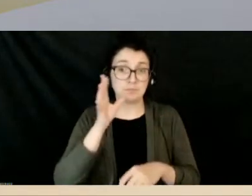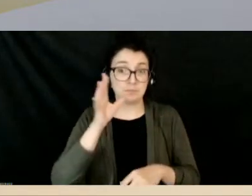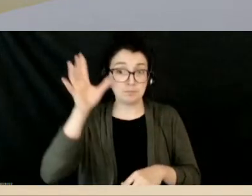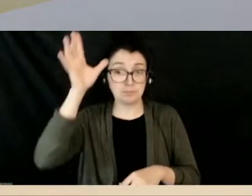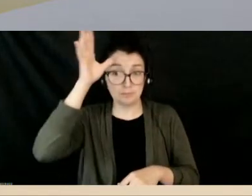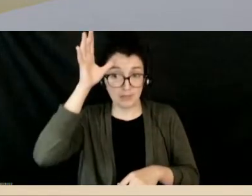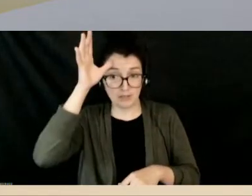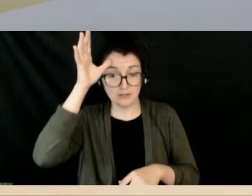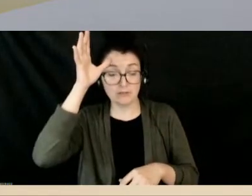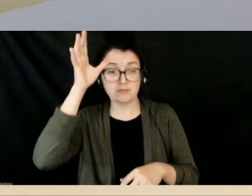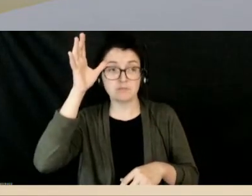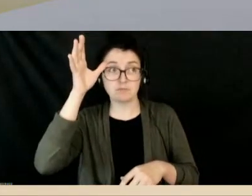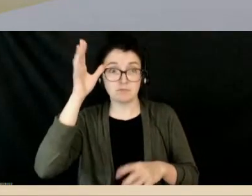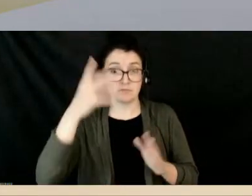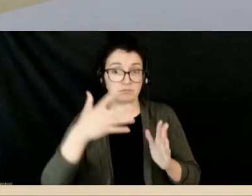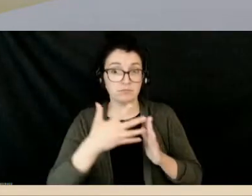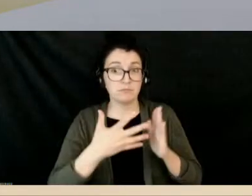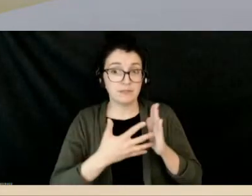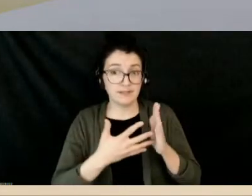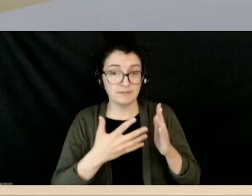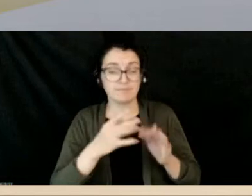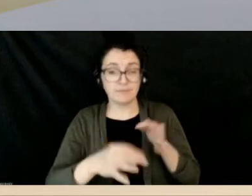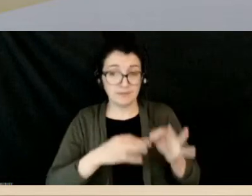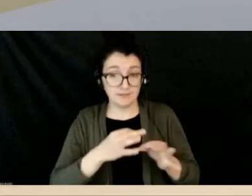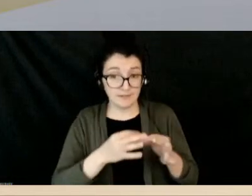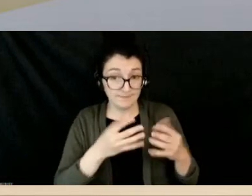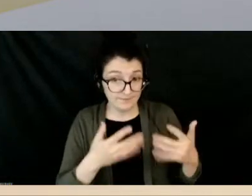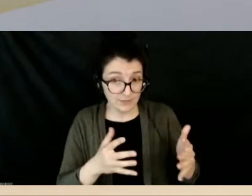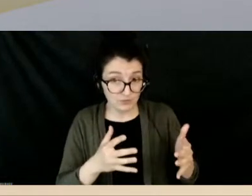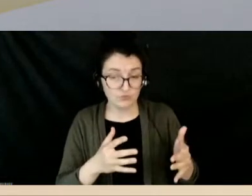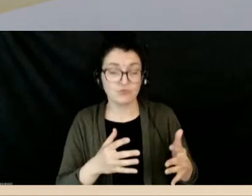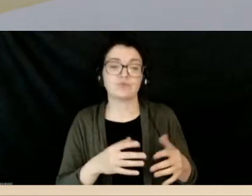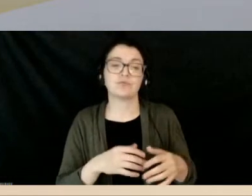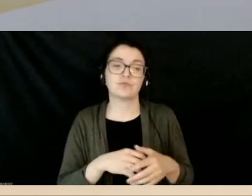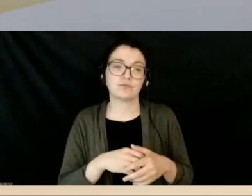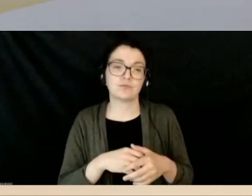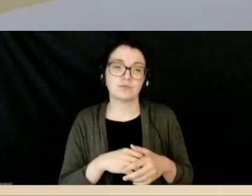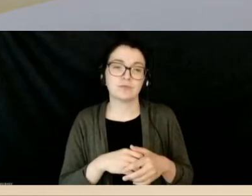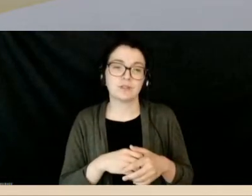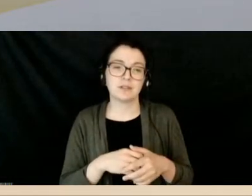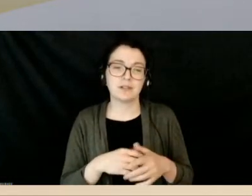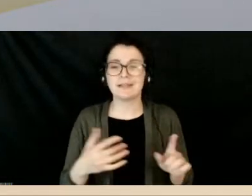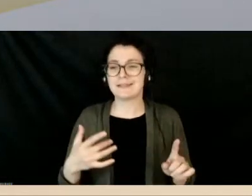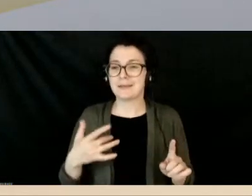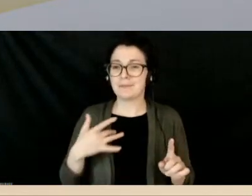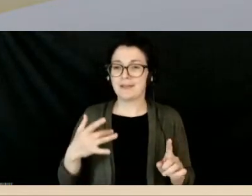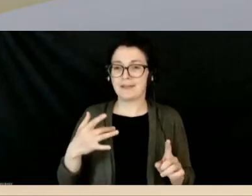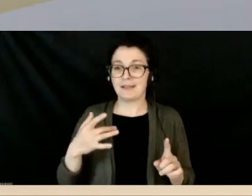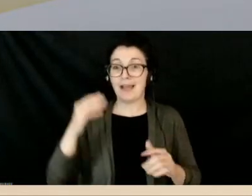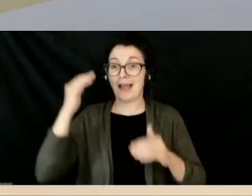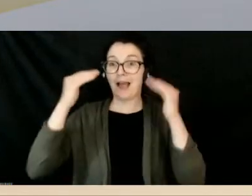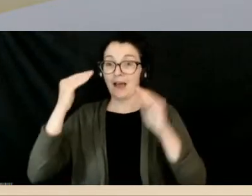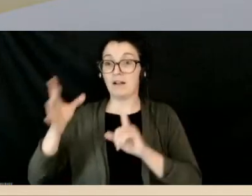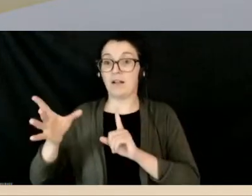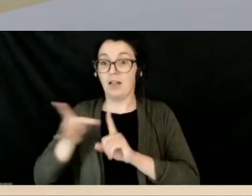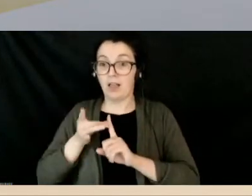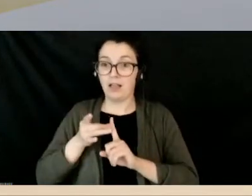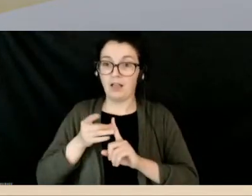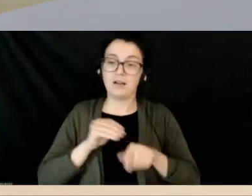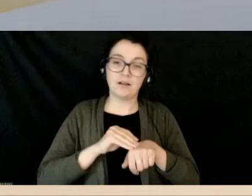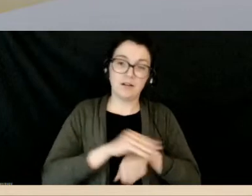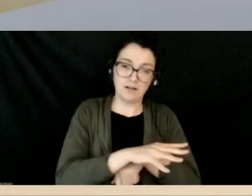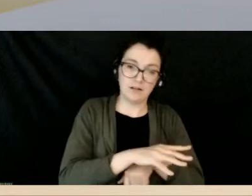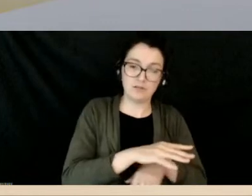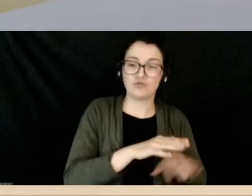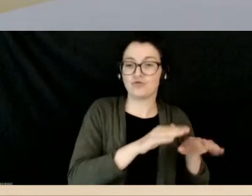tested, and we know most transmission would happen from adult to child, so it would be, for instance,